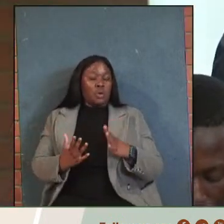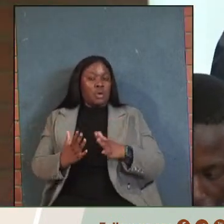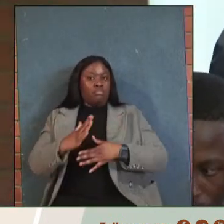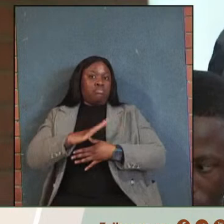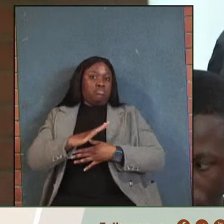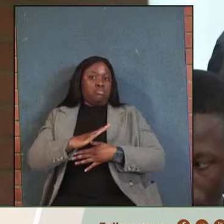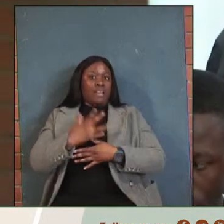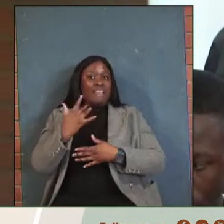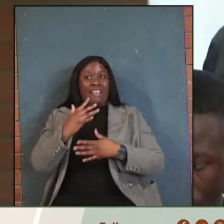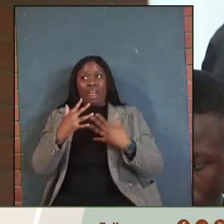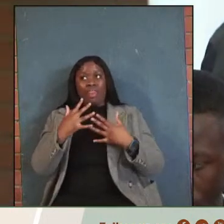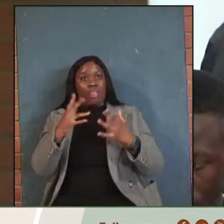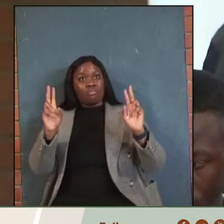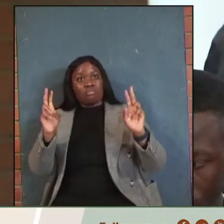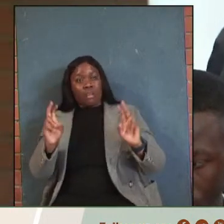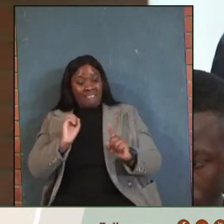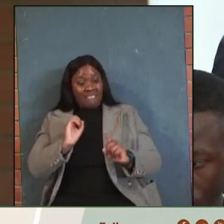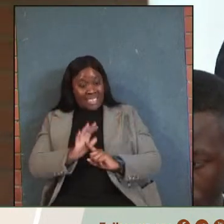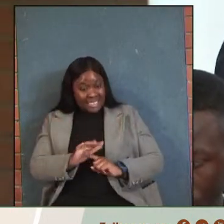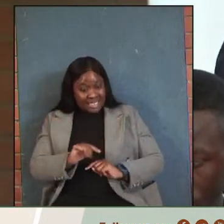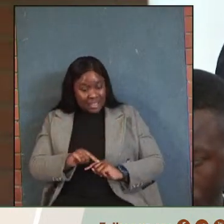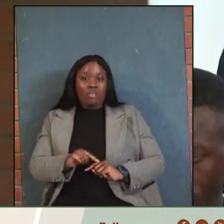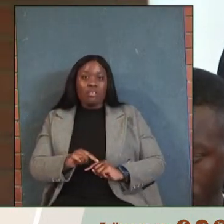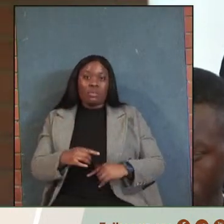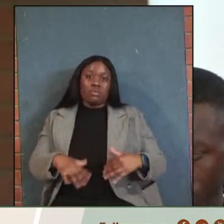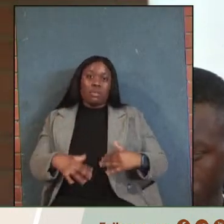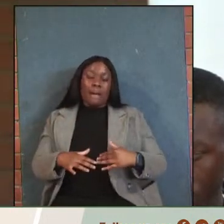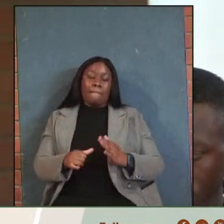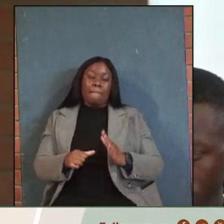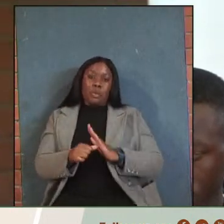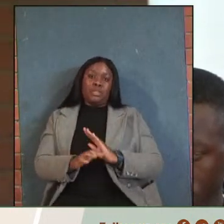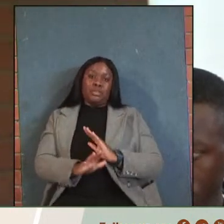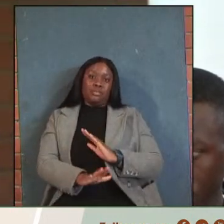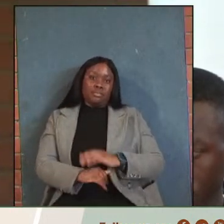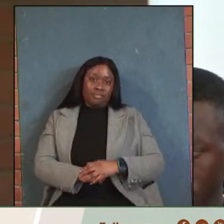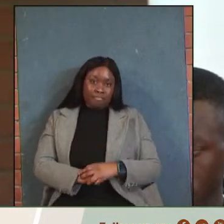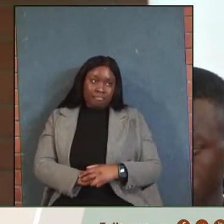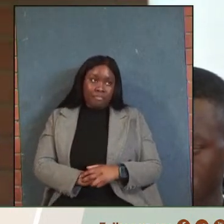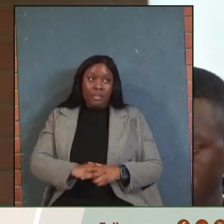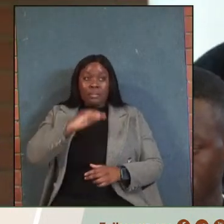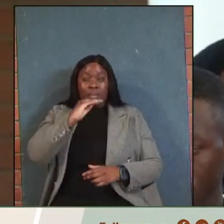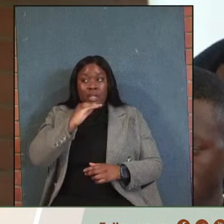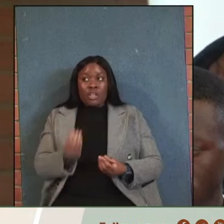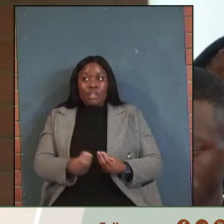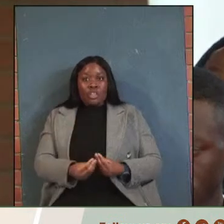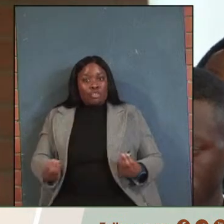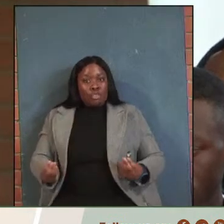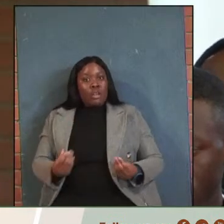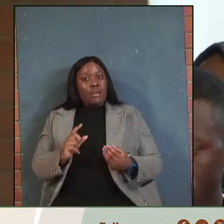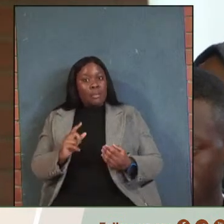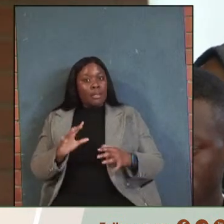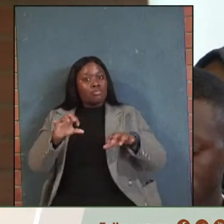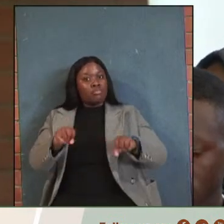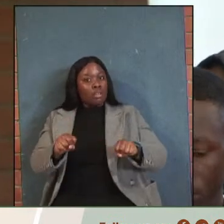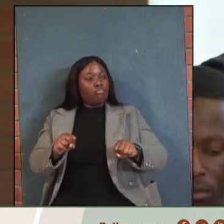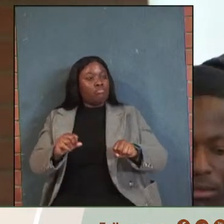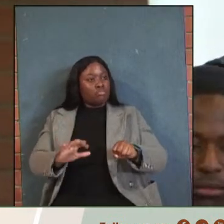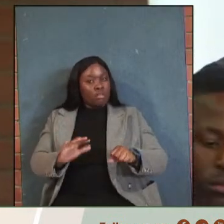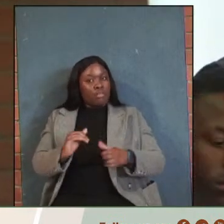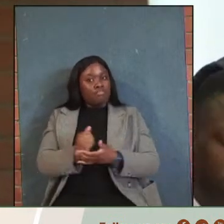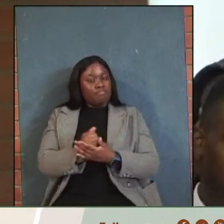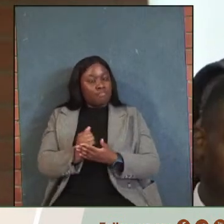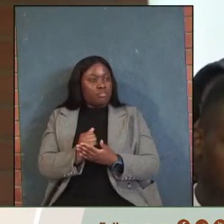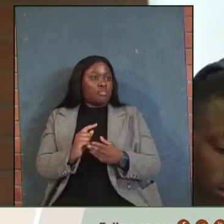her. This section gives children the right to a name, citizenship, and some form of care. Children need